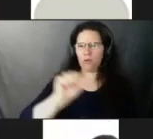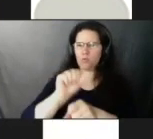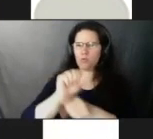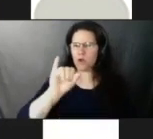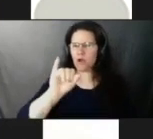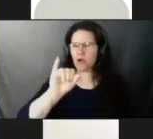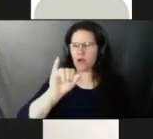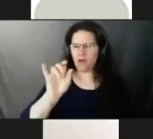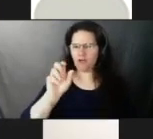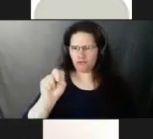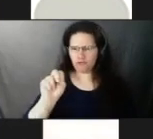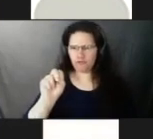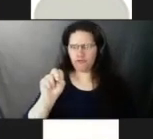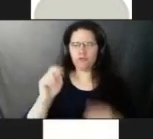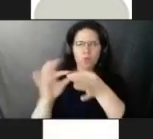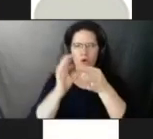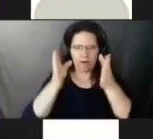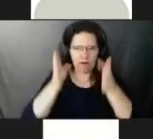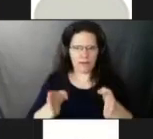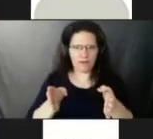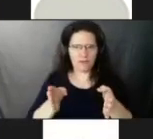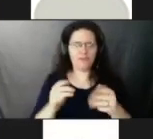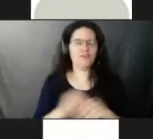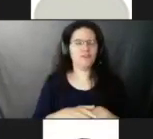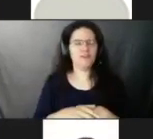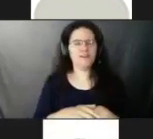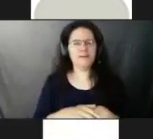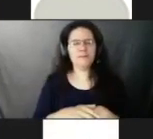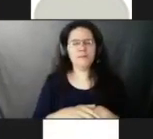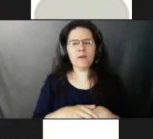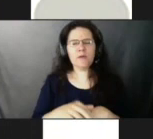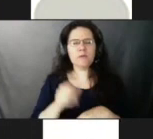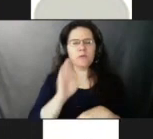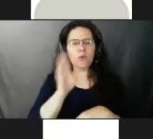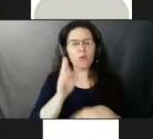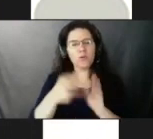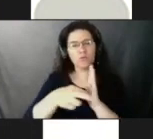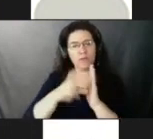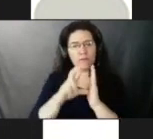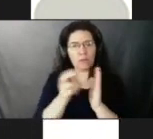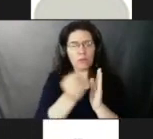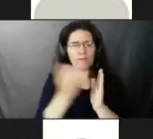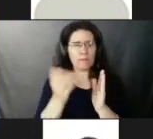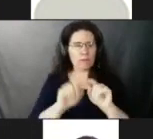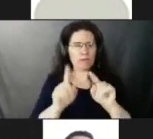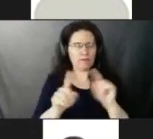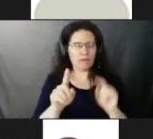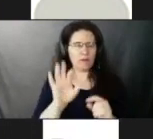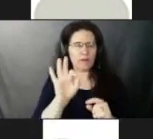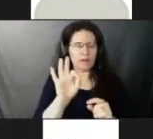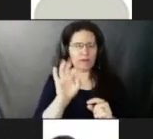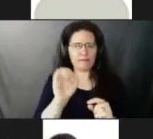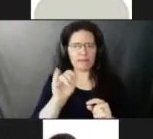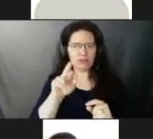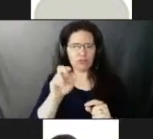program. Before we begin, let's go over a quick review of some of the features in this Zoom room so that all